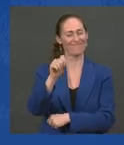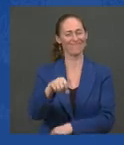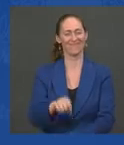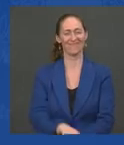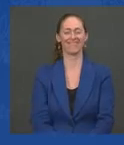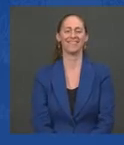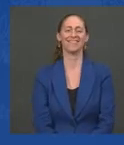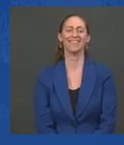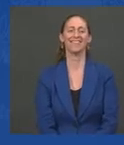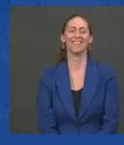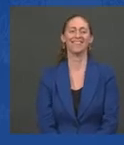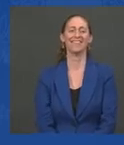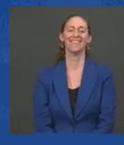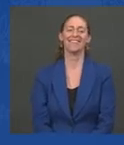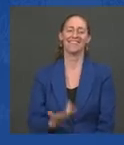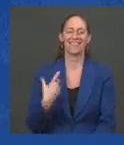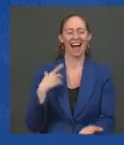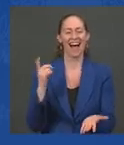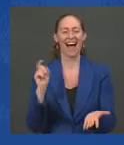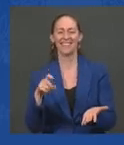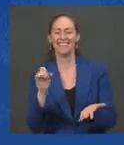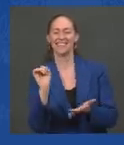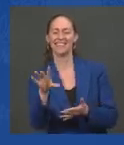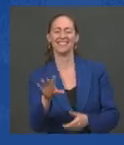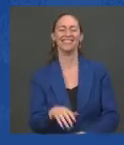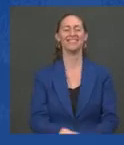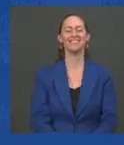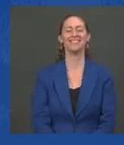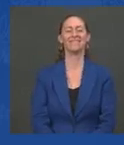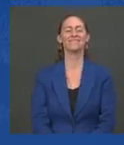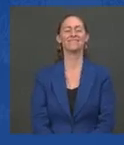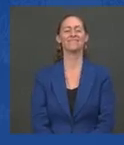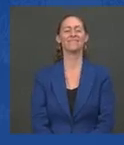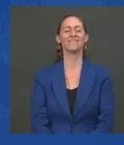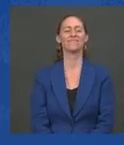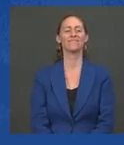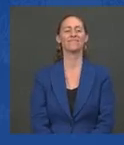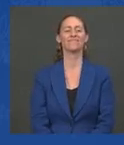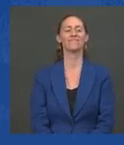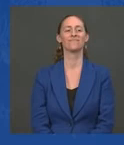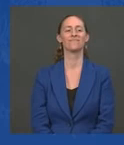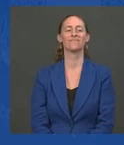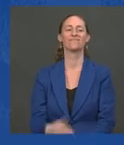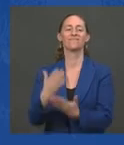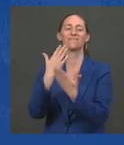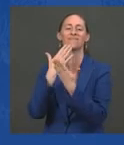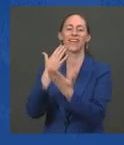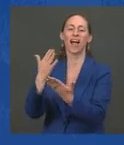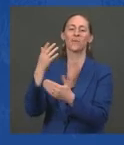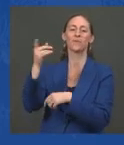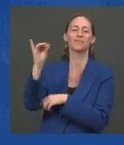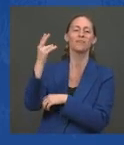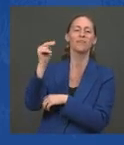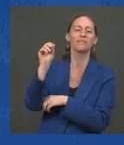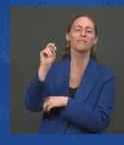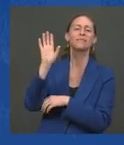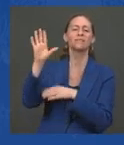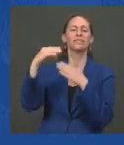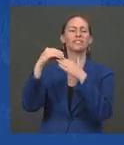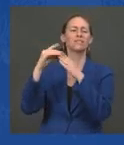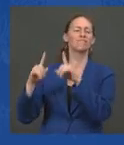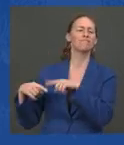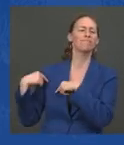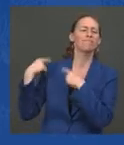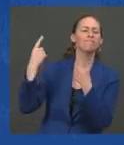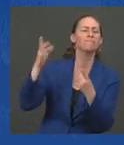couldn't help it. Um, Thank you, Mr. Johnson, for your leadership, for your vision, for your warmth, and for